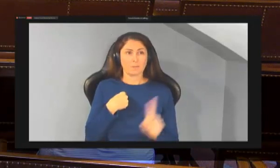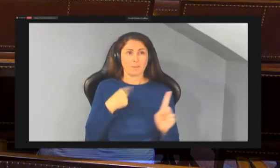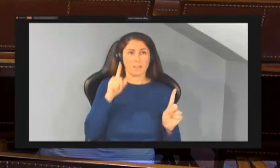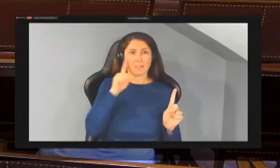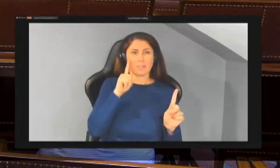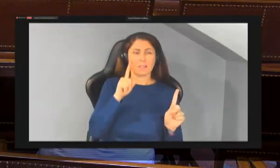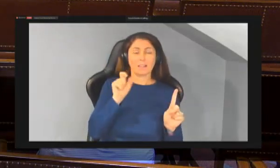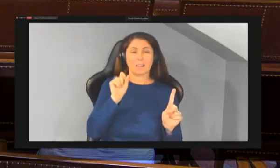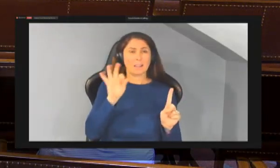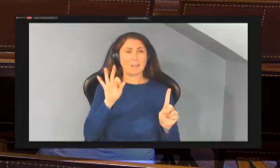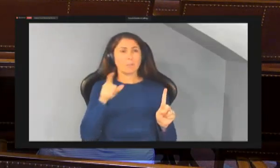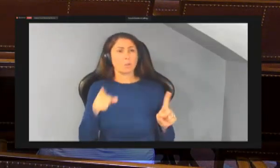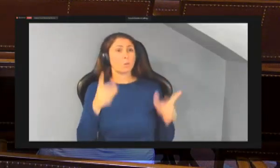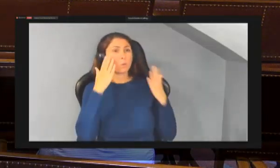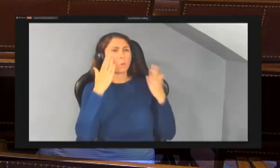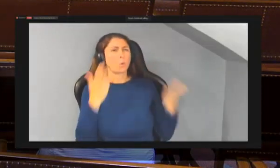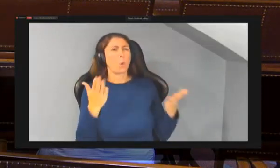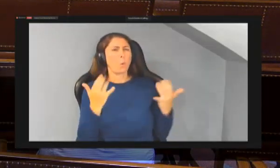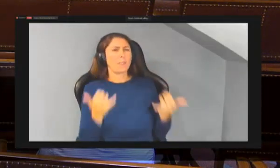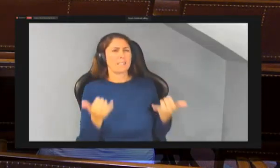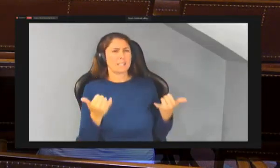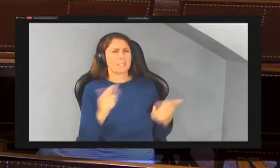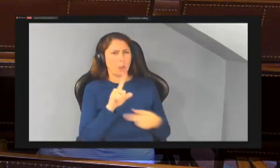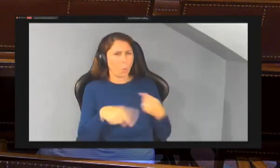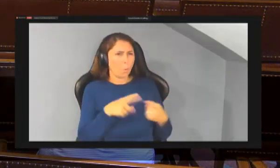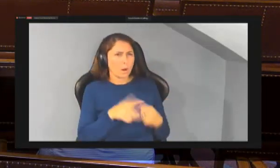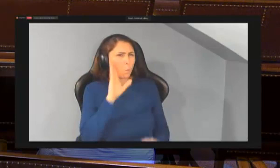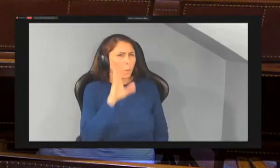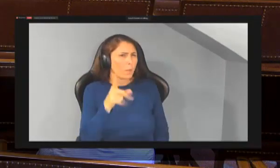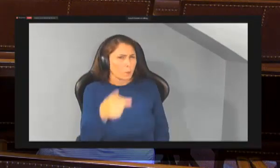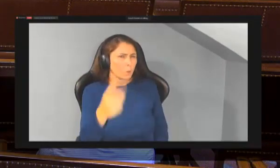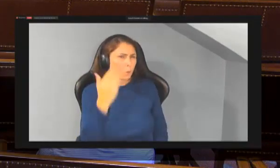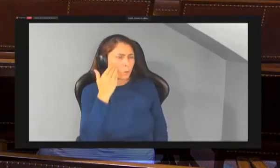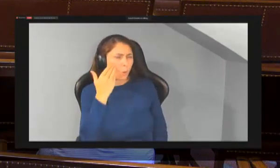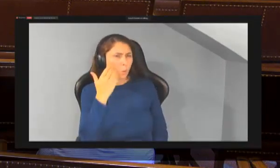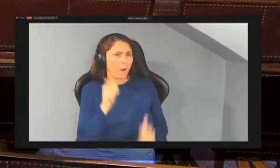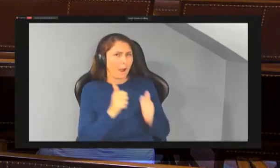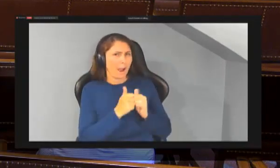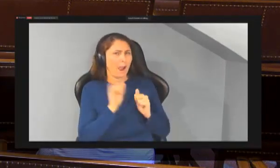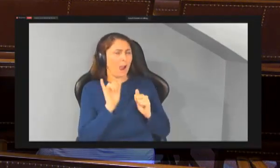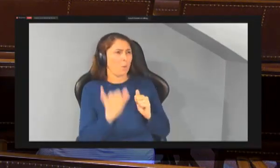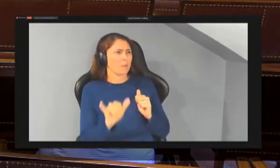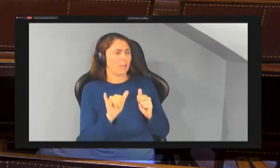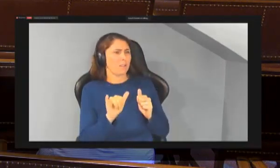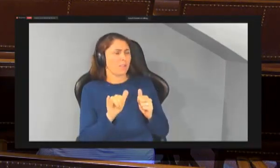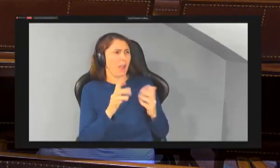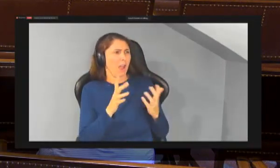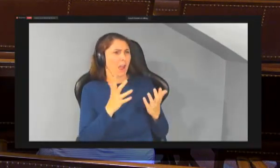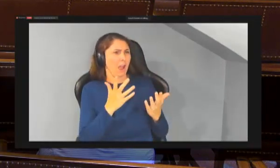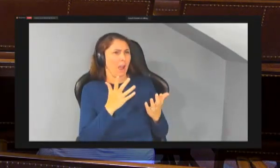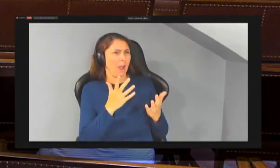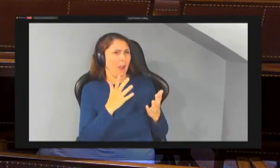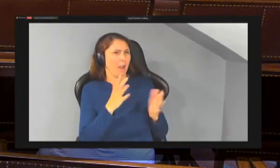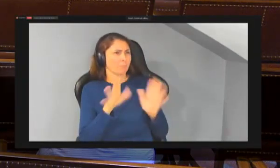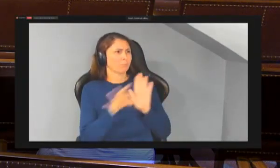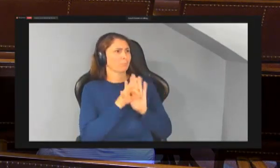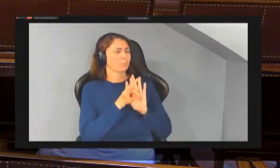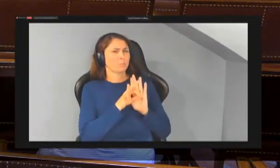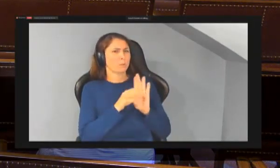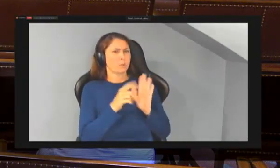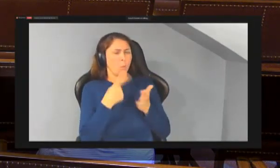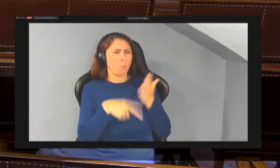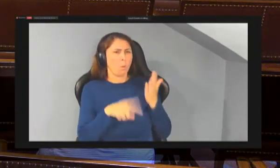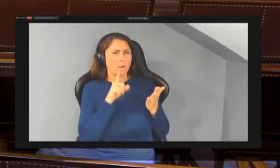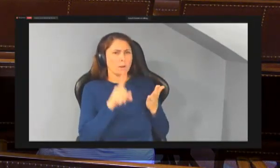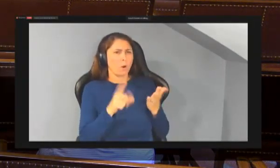answer. If you don't know at answer. This instant, like when will you know it? Like how is that arrived at, and who arrives at it, and what are their right. things?